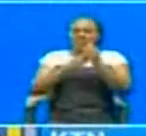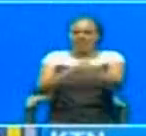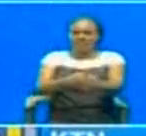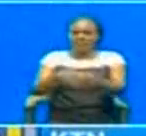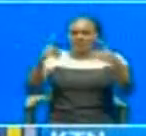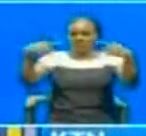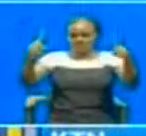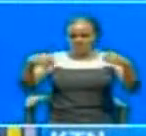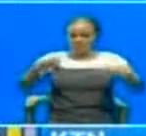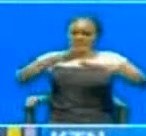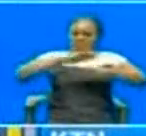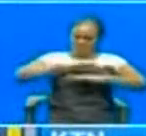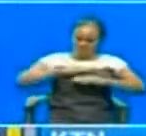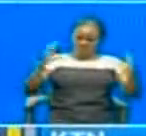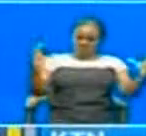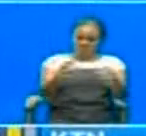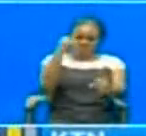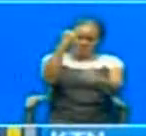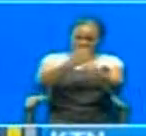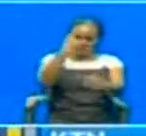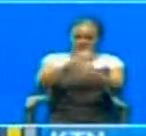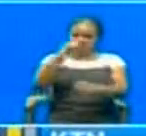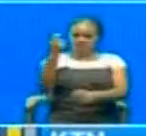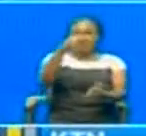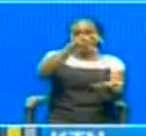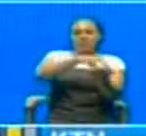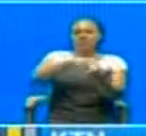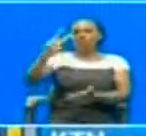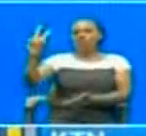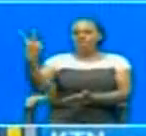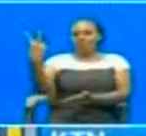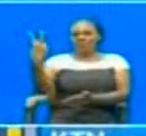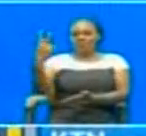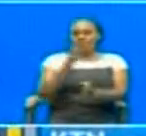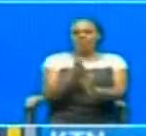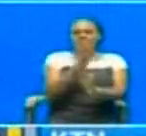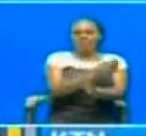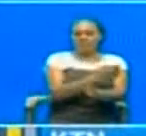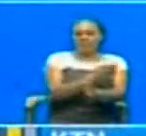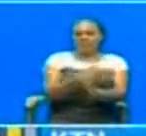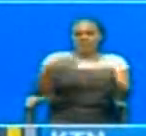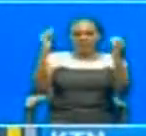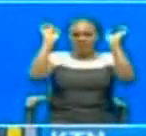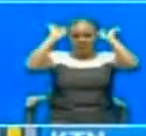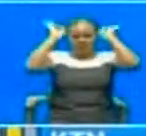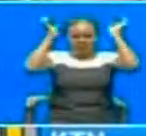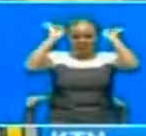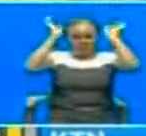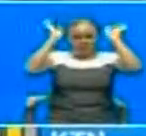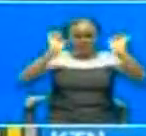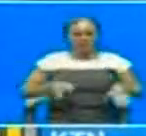his satisfaction with the team's performance. Kenya finished second overall behind rivals Ethiopia.